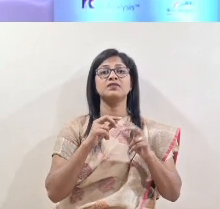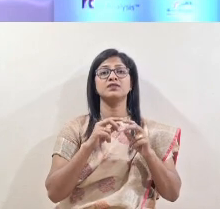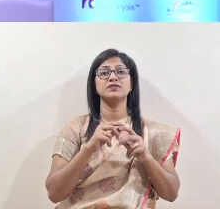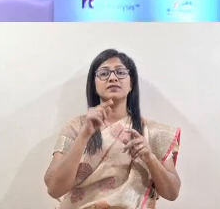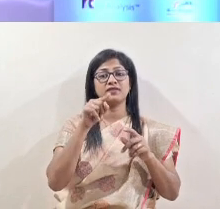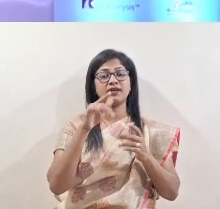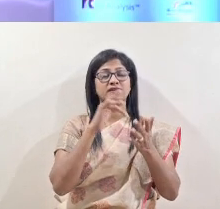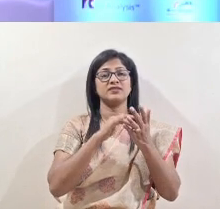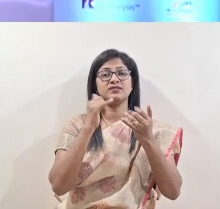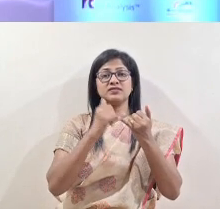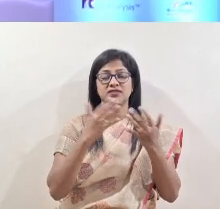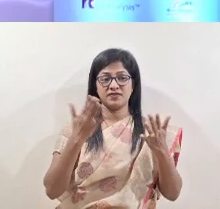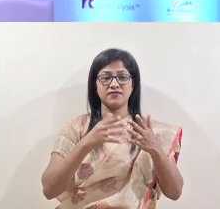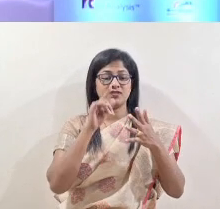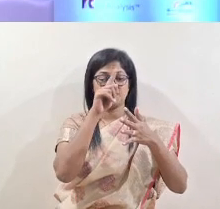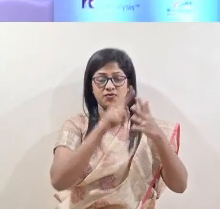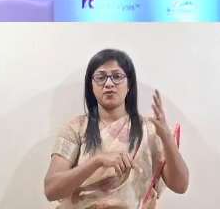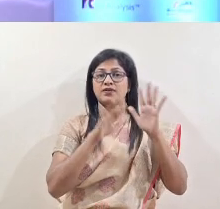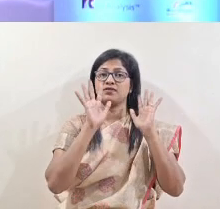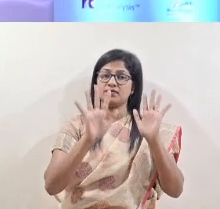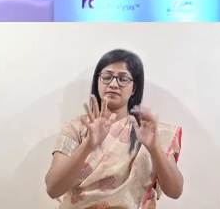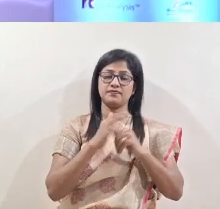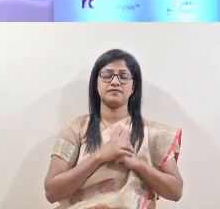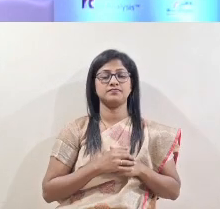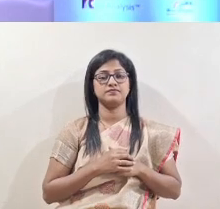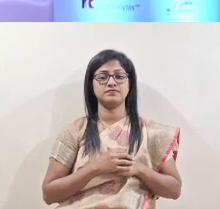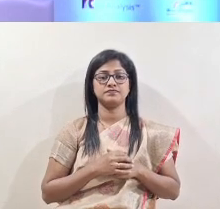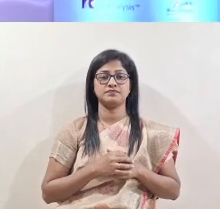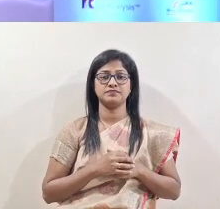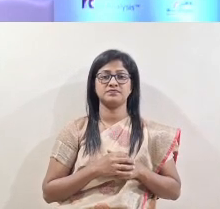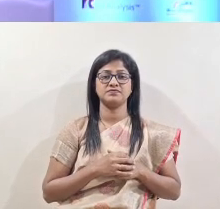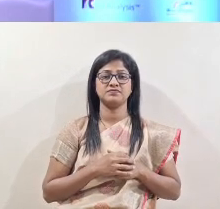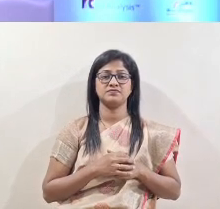their facility will have these such factors.